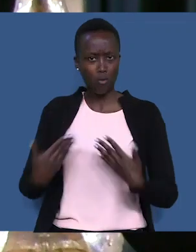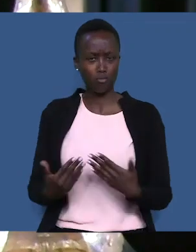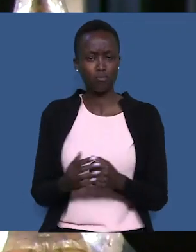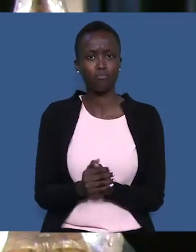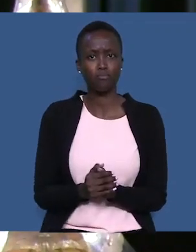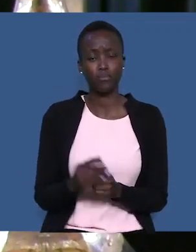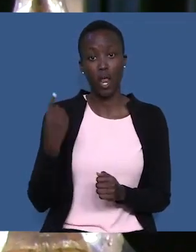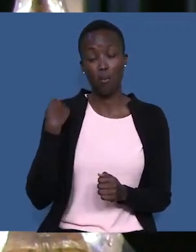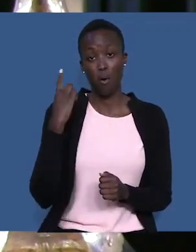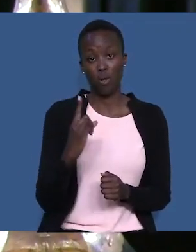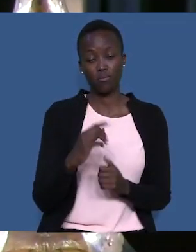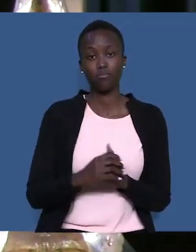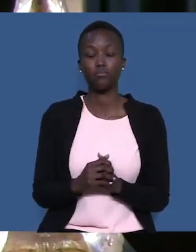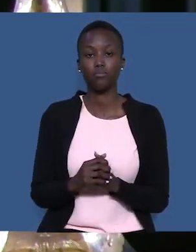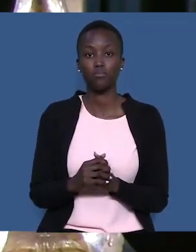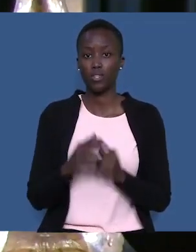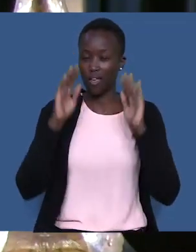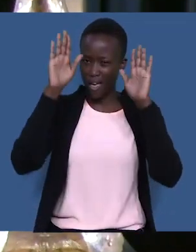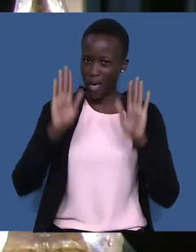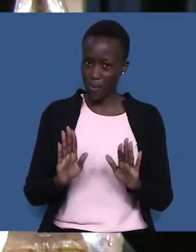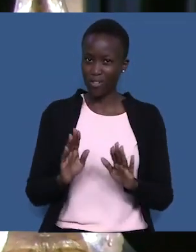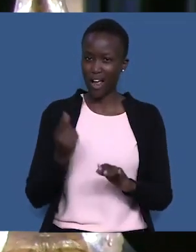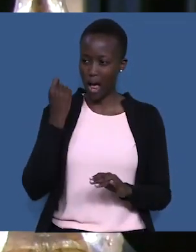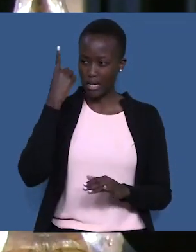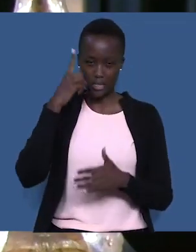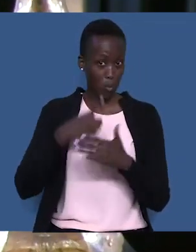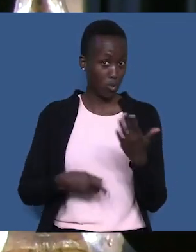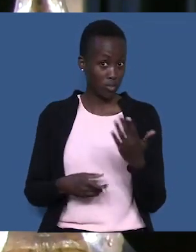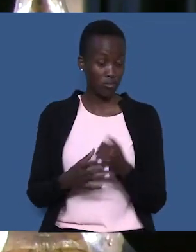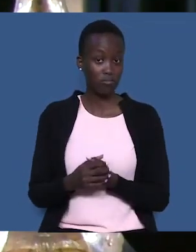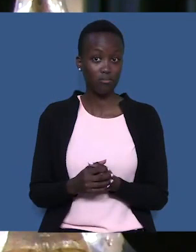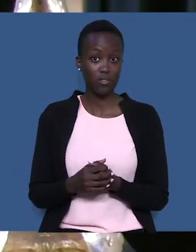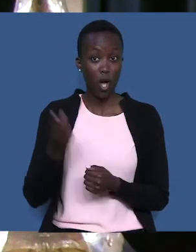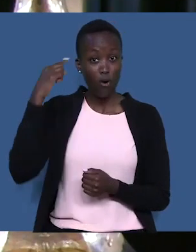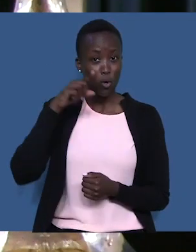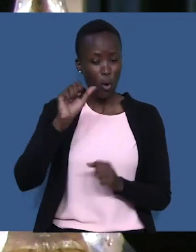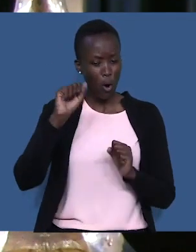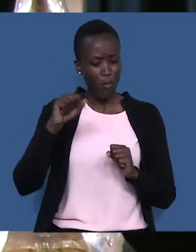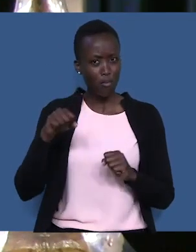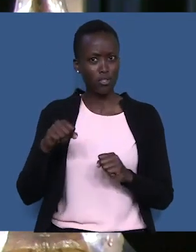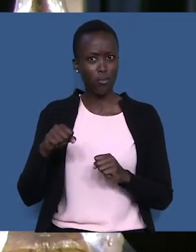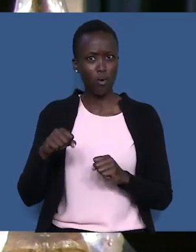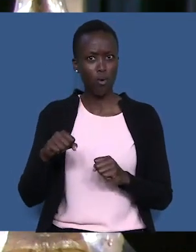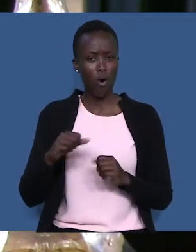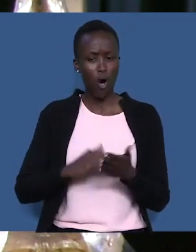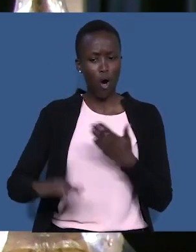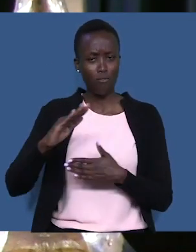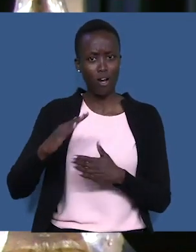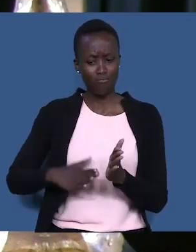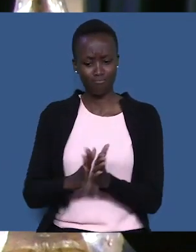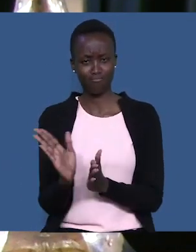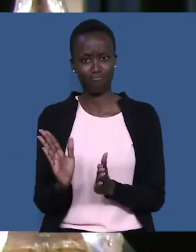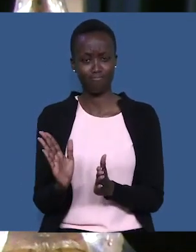one, it is important for you and me to understand that for you to be able to deal with distraction, you must first of